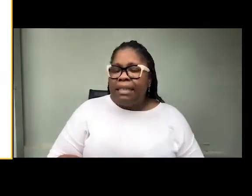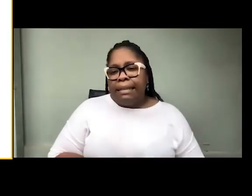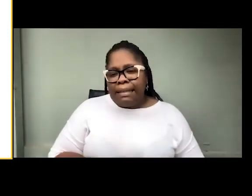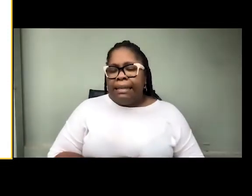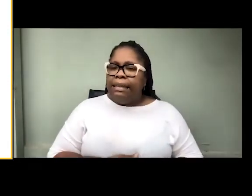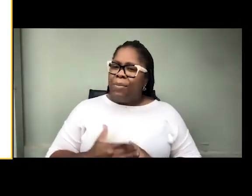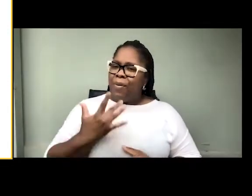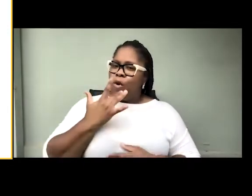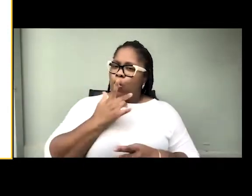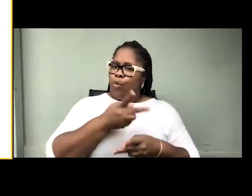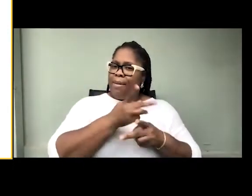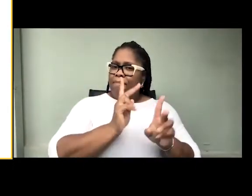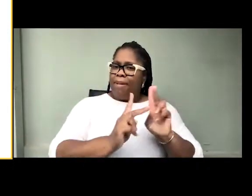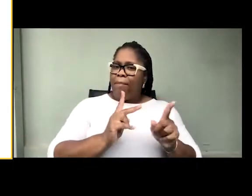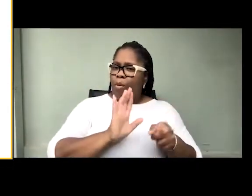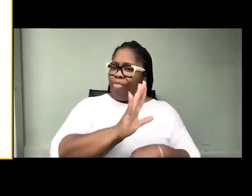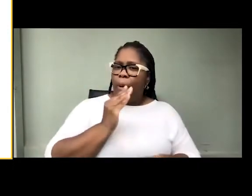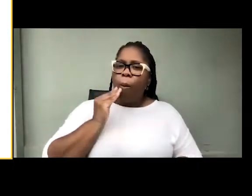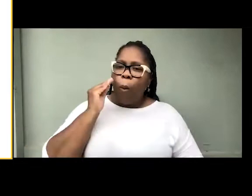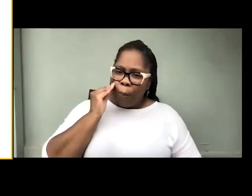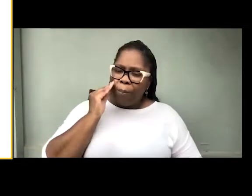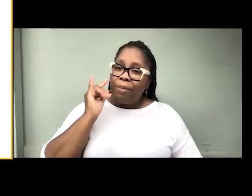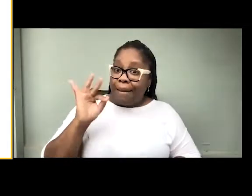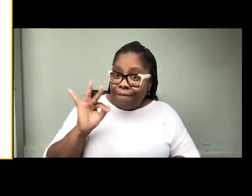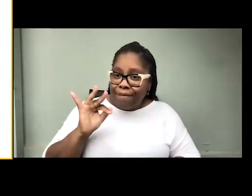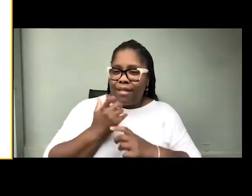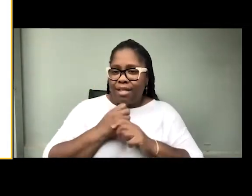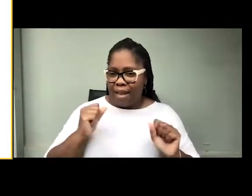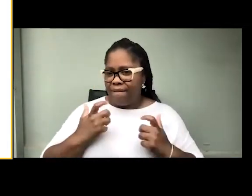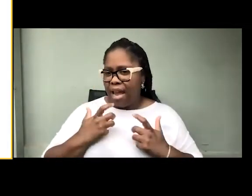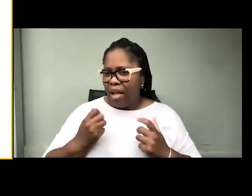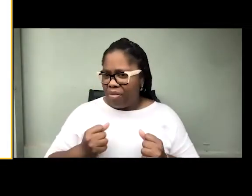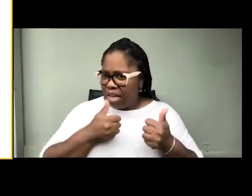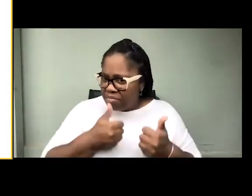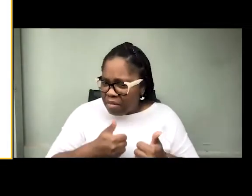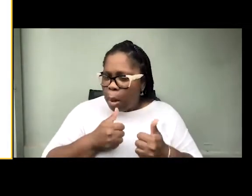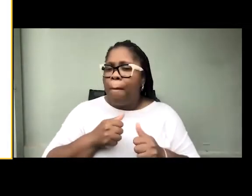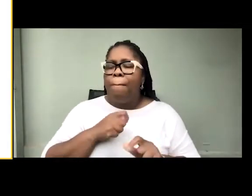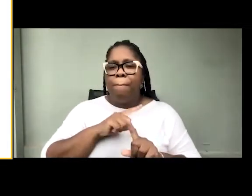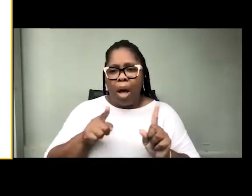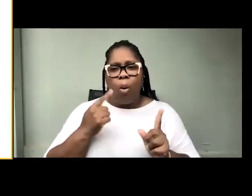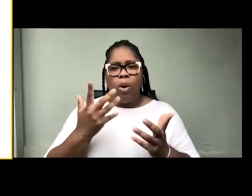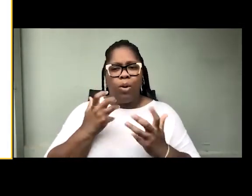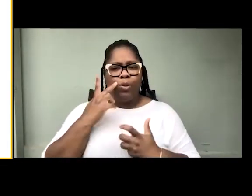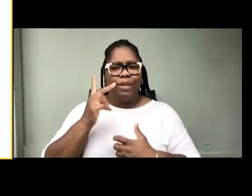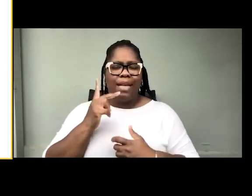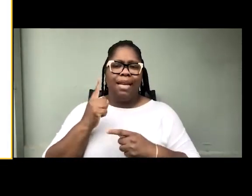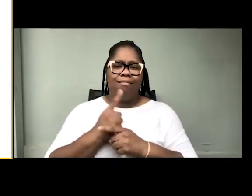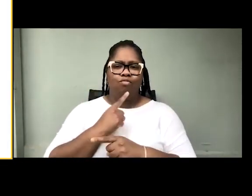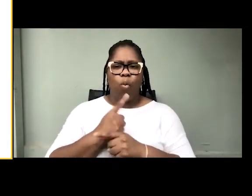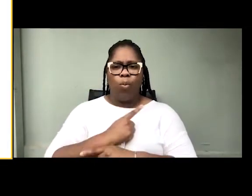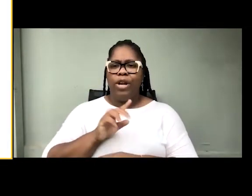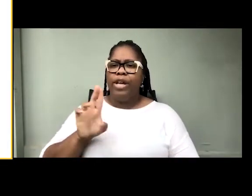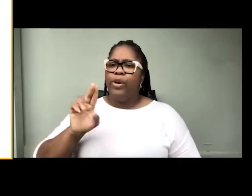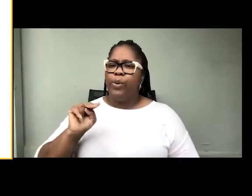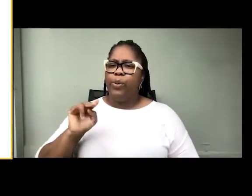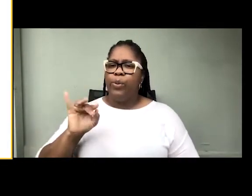safe and healthy for them, we want to see the appropriate sorts of units built, affordable